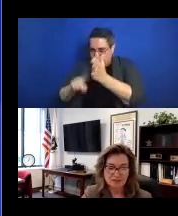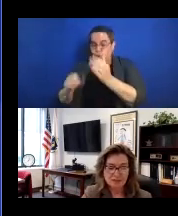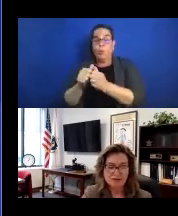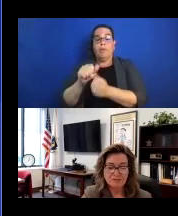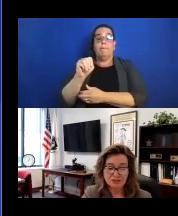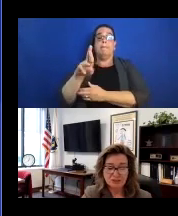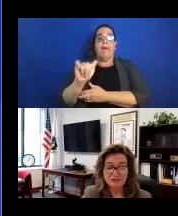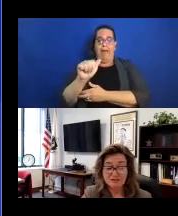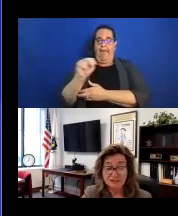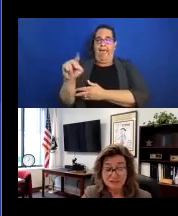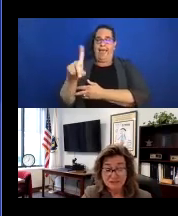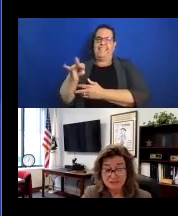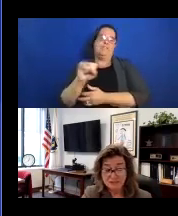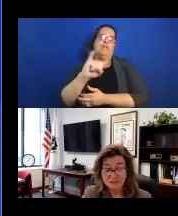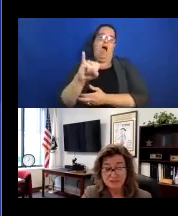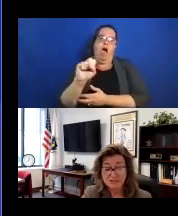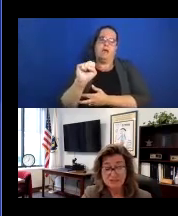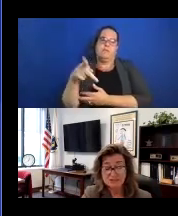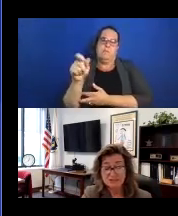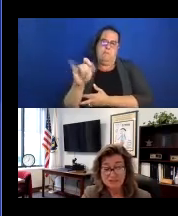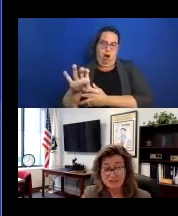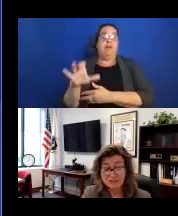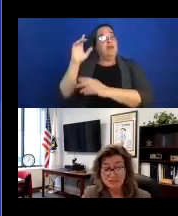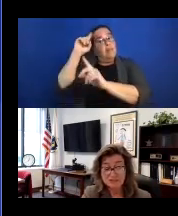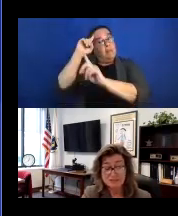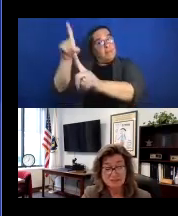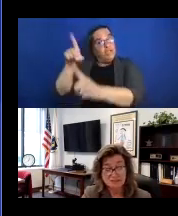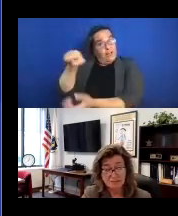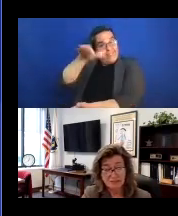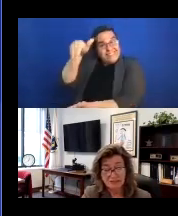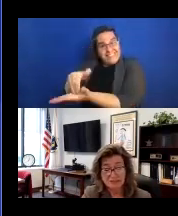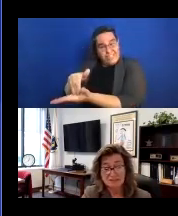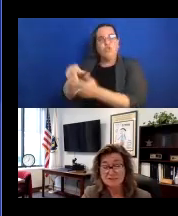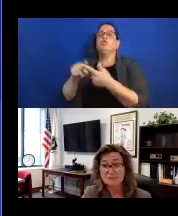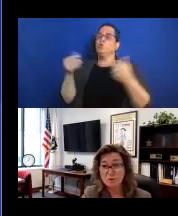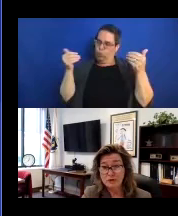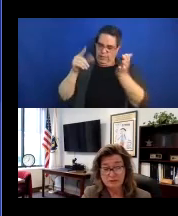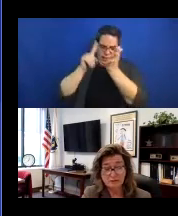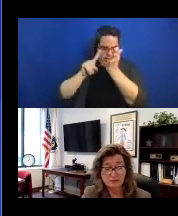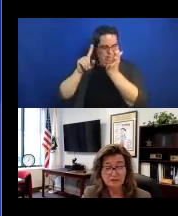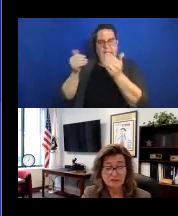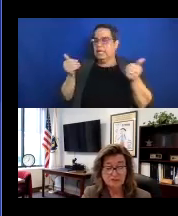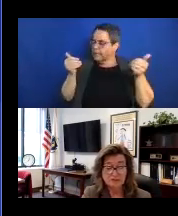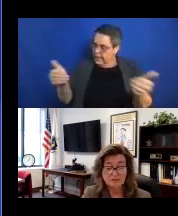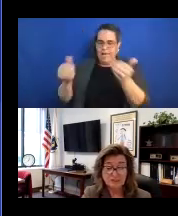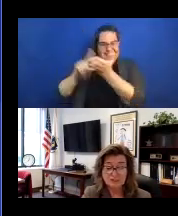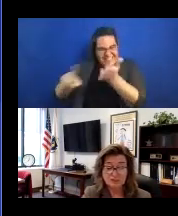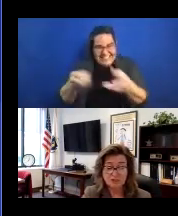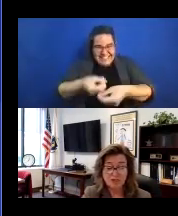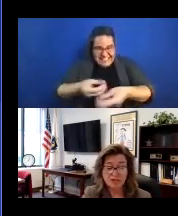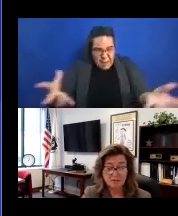director, the mission of this center is to conduct, disseminate, and support the use